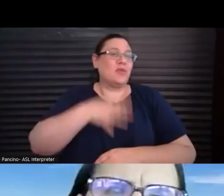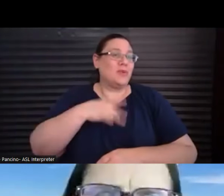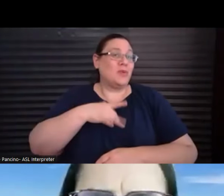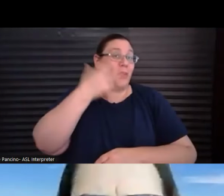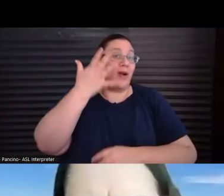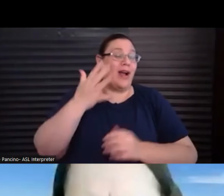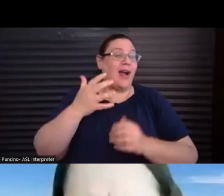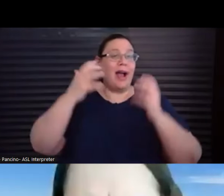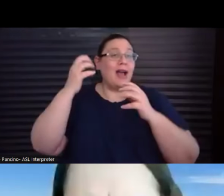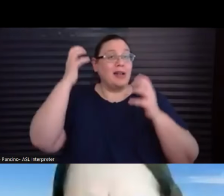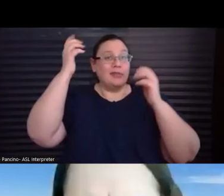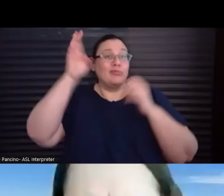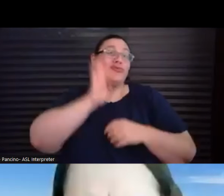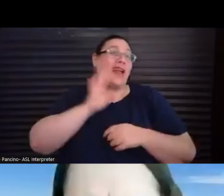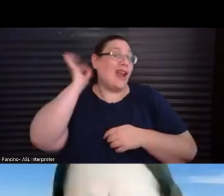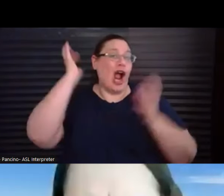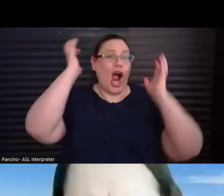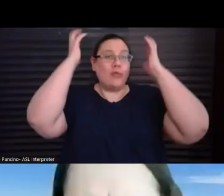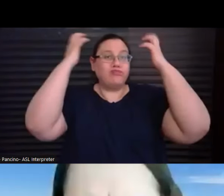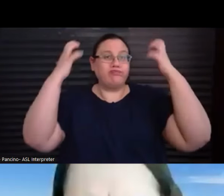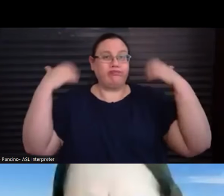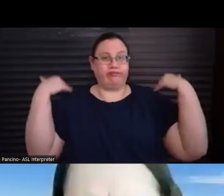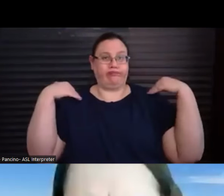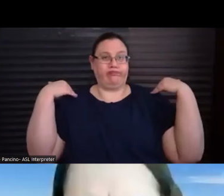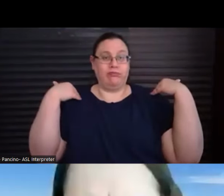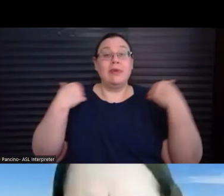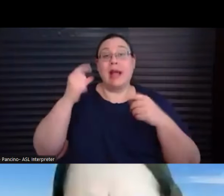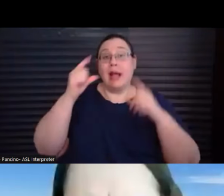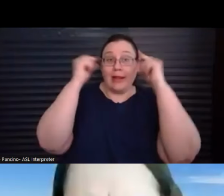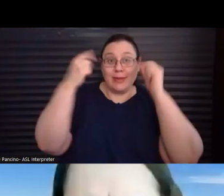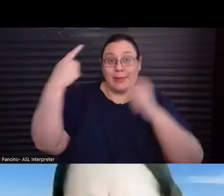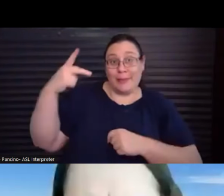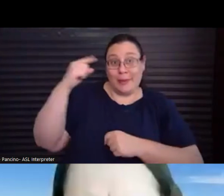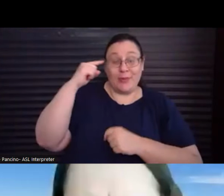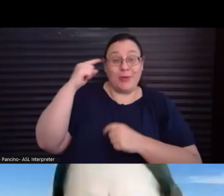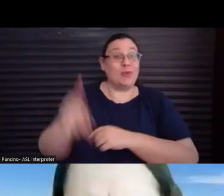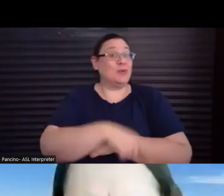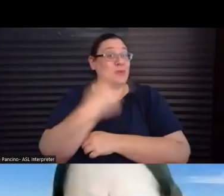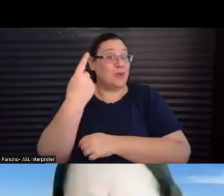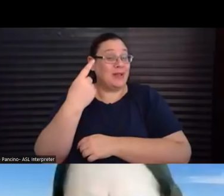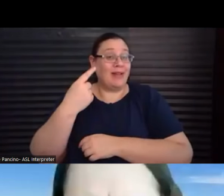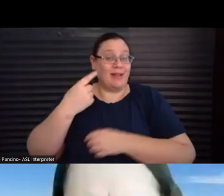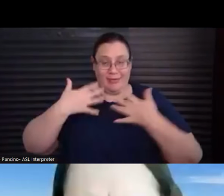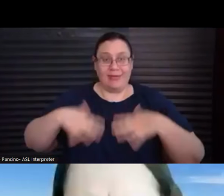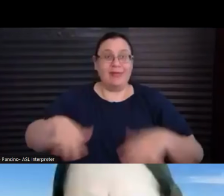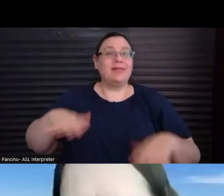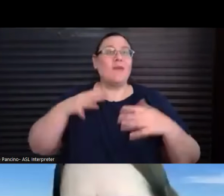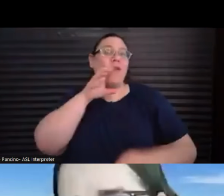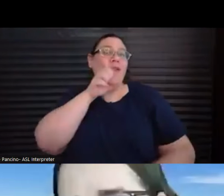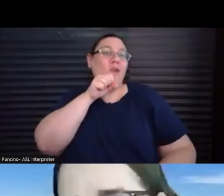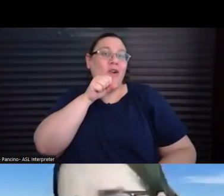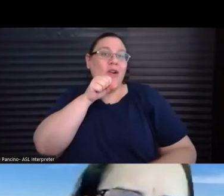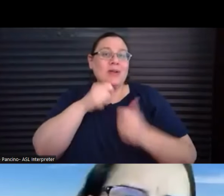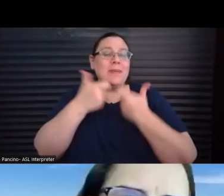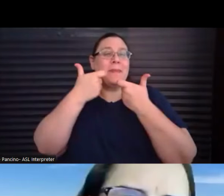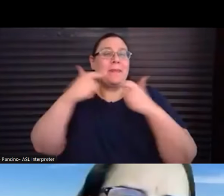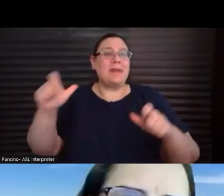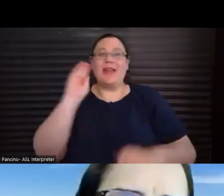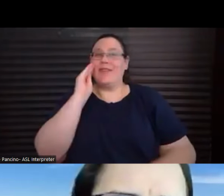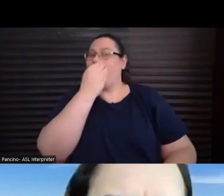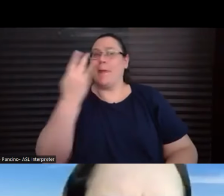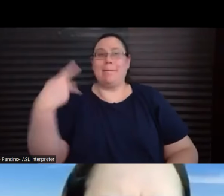brown hair. I wear purple glasses, and today I am wearing an orange dress with big purple flowers.